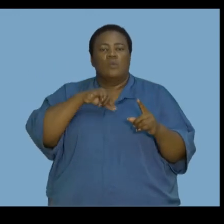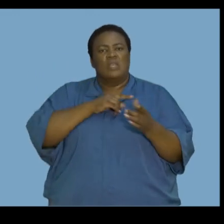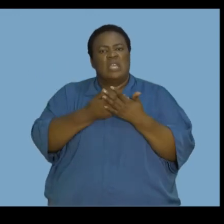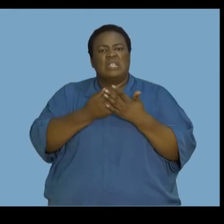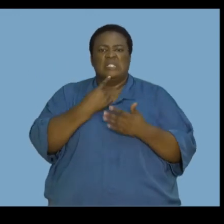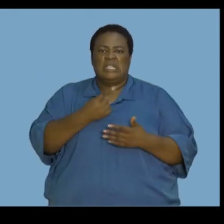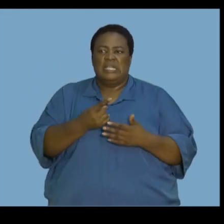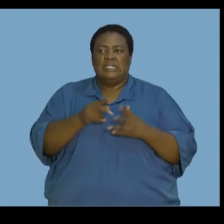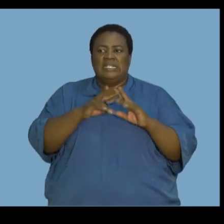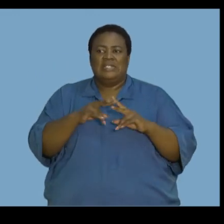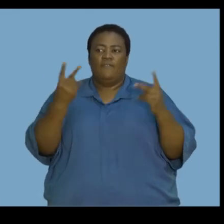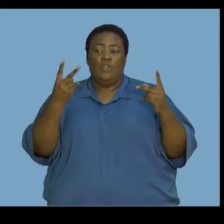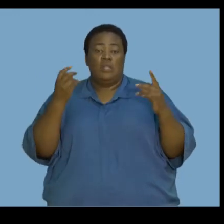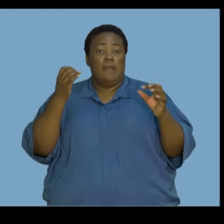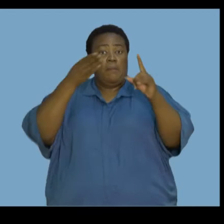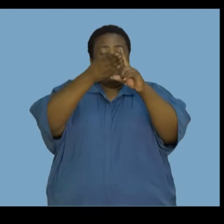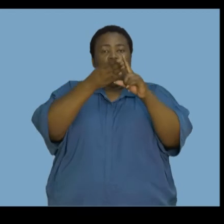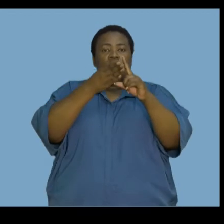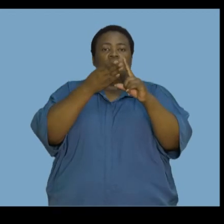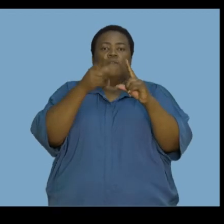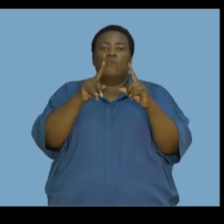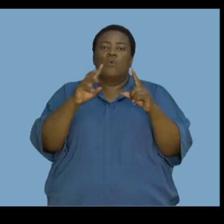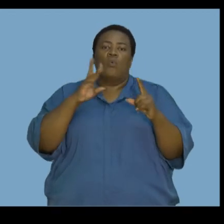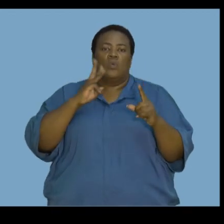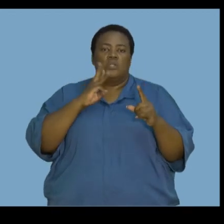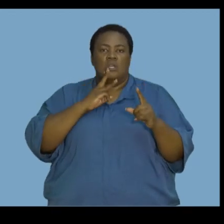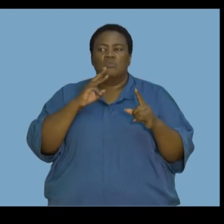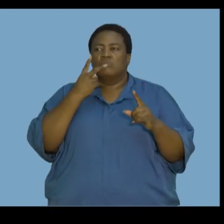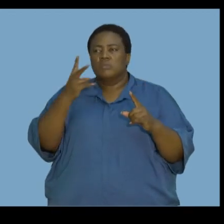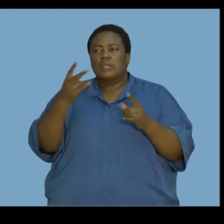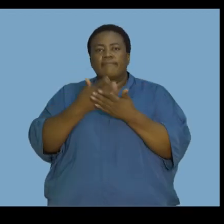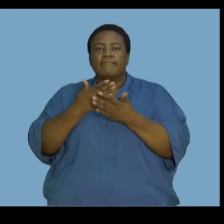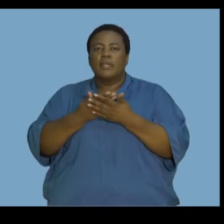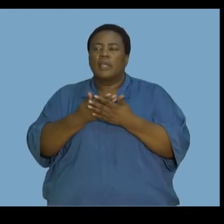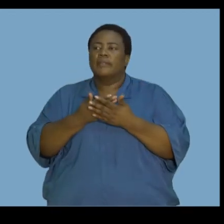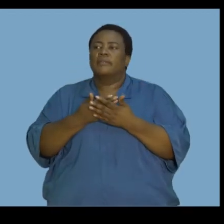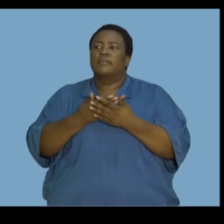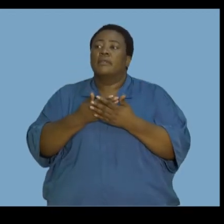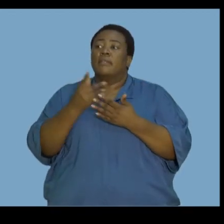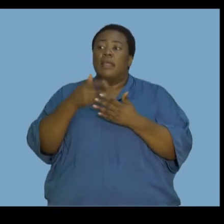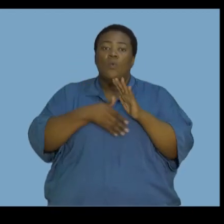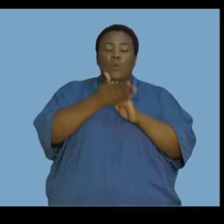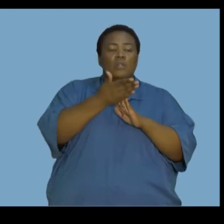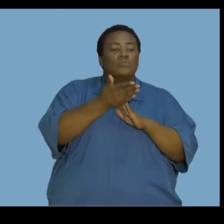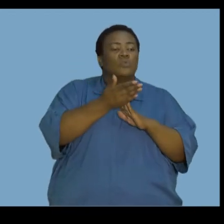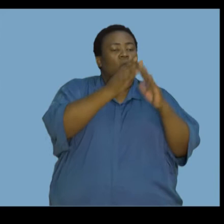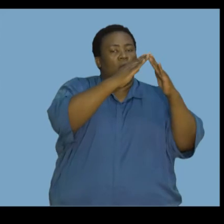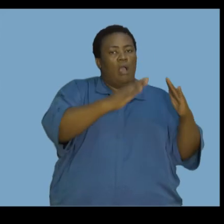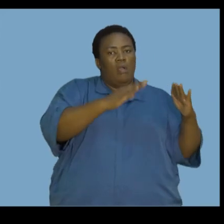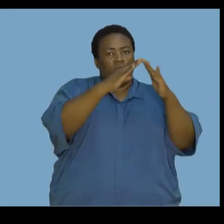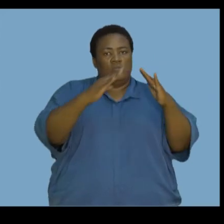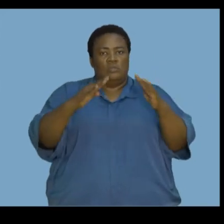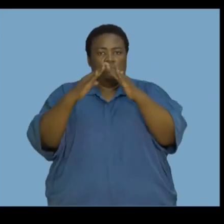call that the different purpose of water. And you can see that they went around to those 5 households and